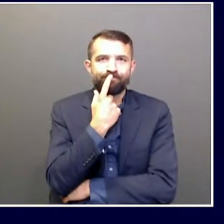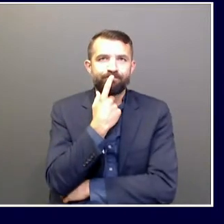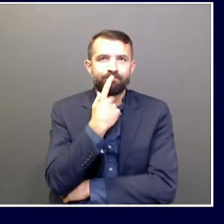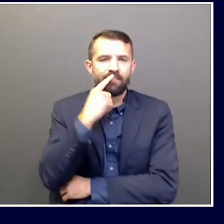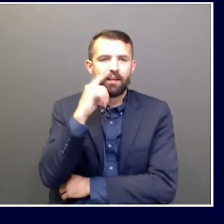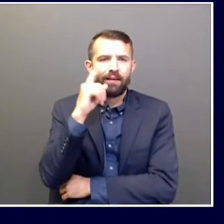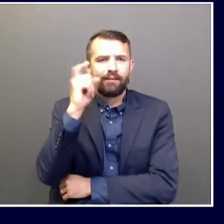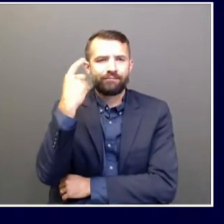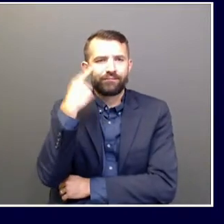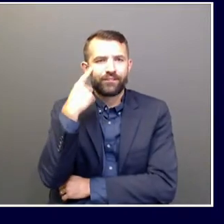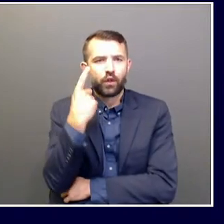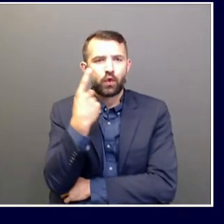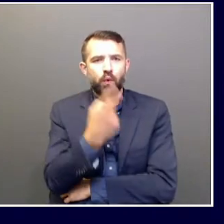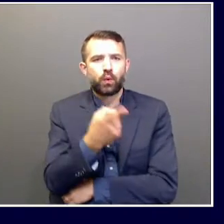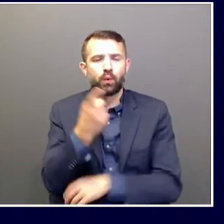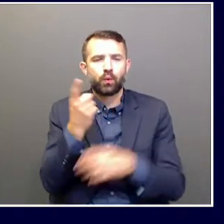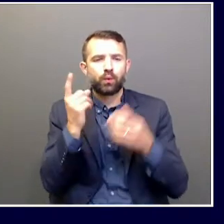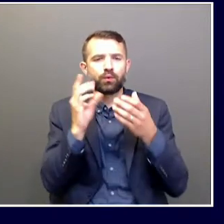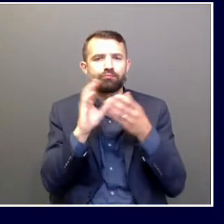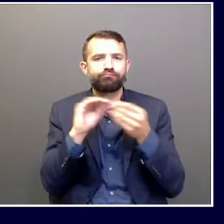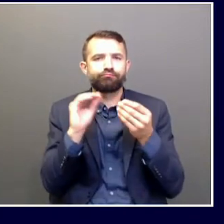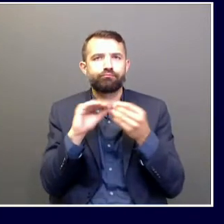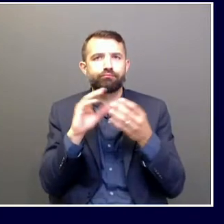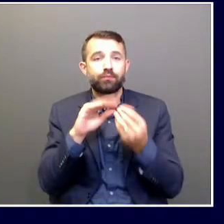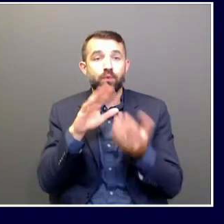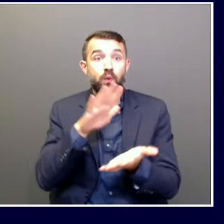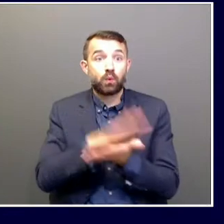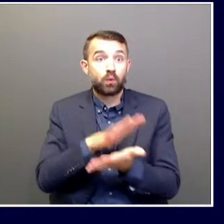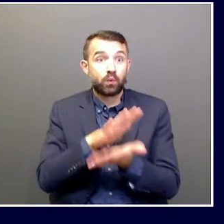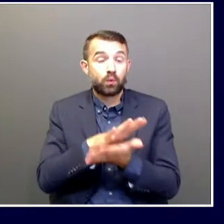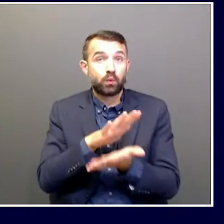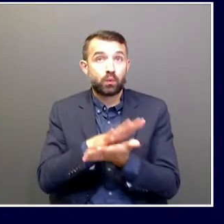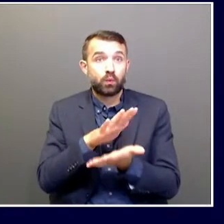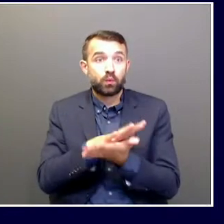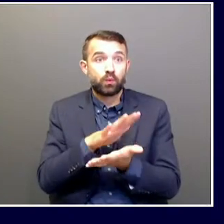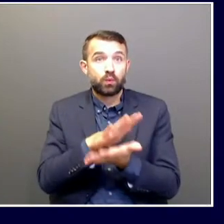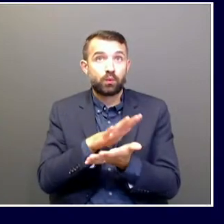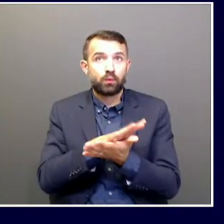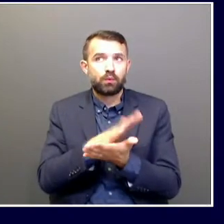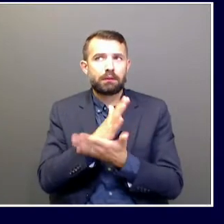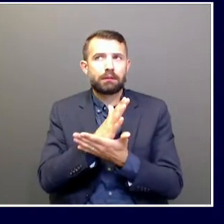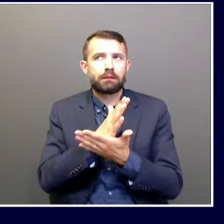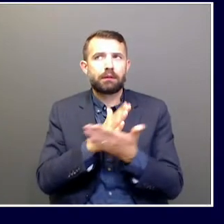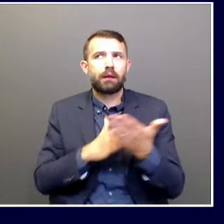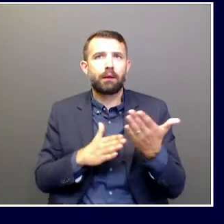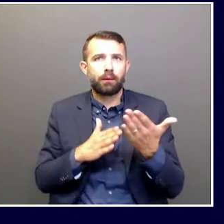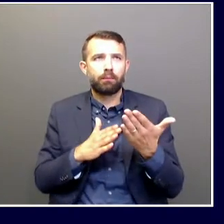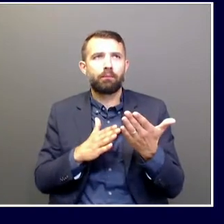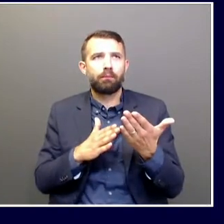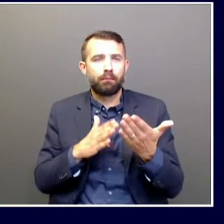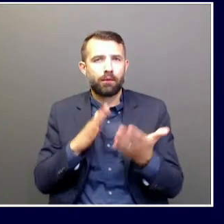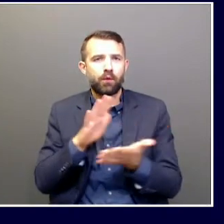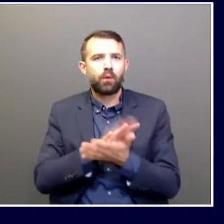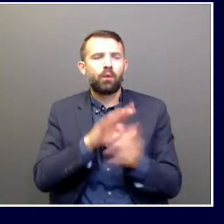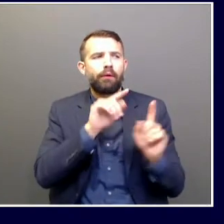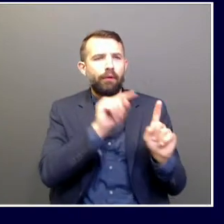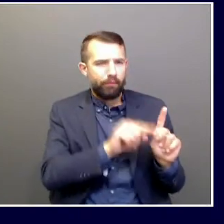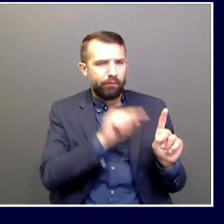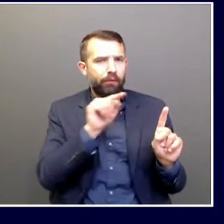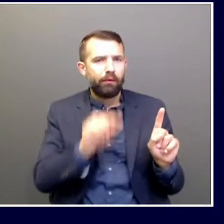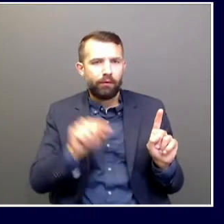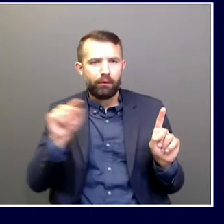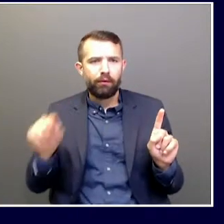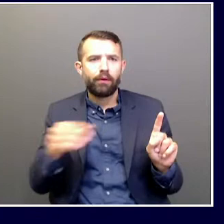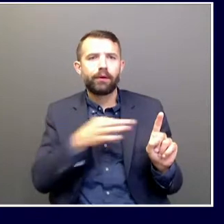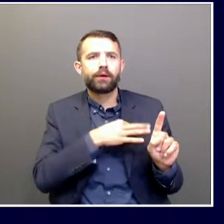the schools. Some of the school employee rates of vaccination